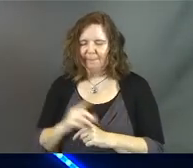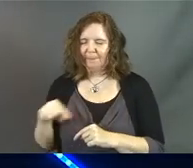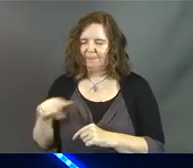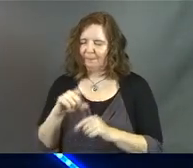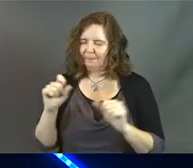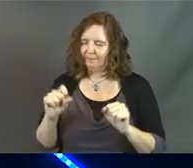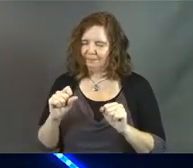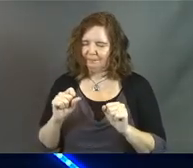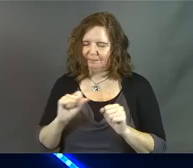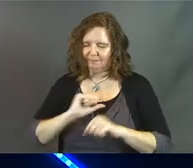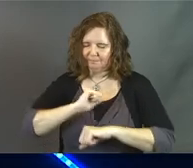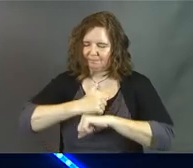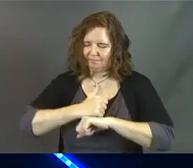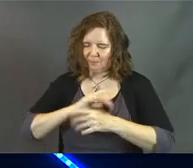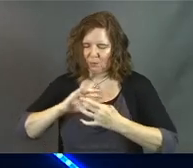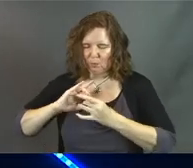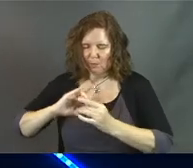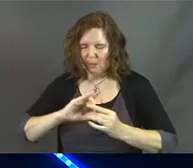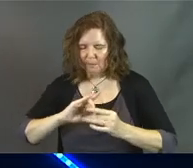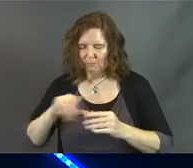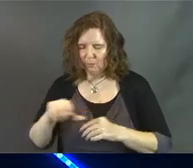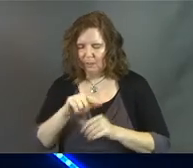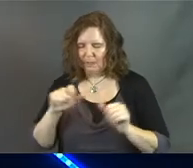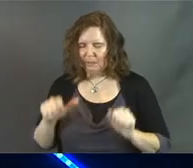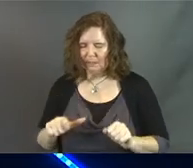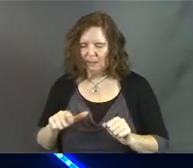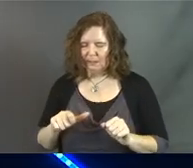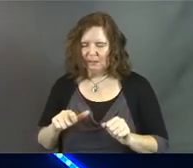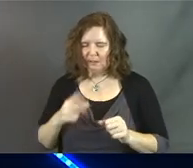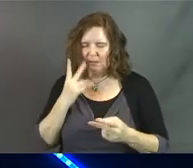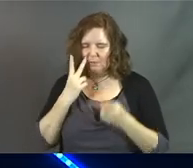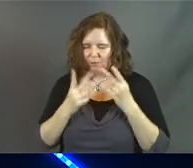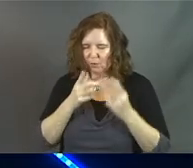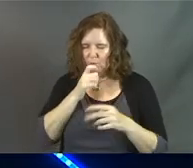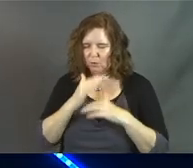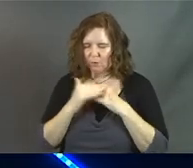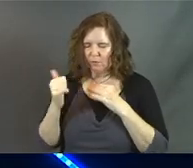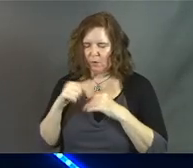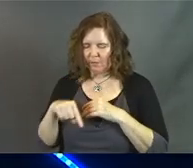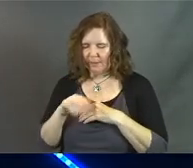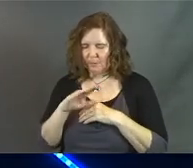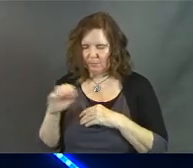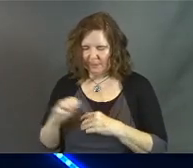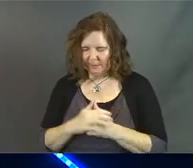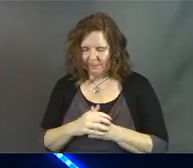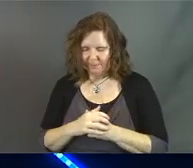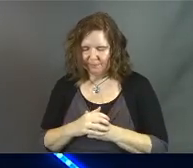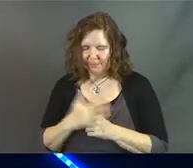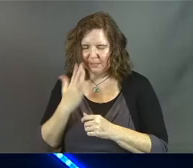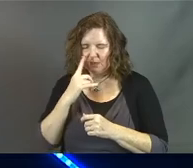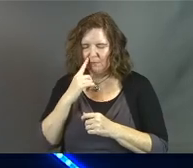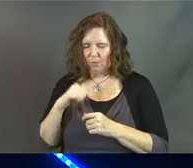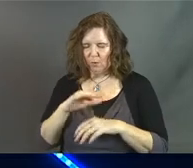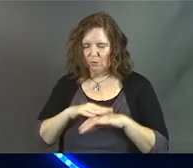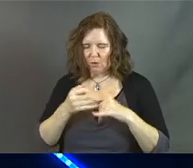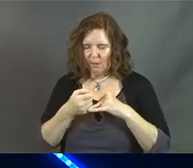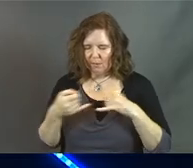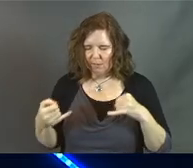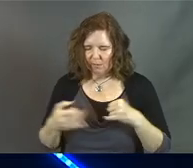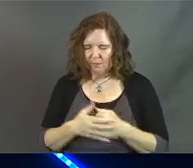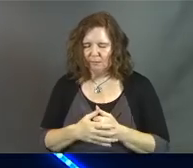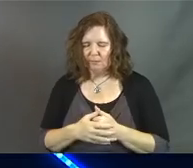that they can build those relationships, so that they can be who you've called them to be. God, and for those